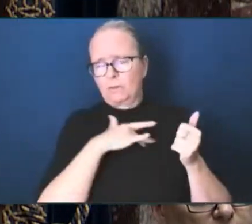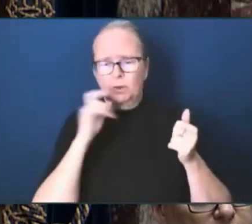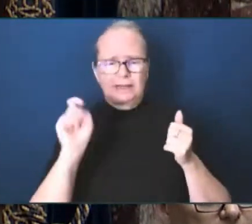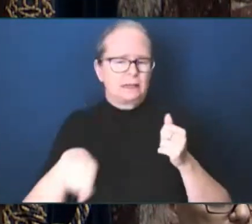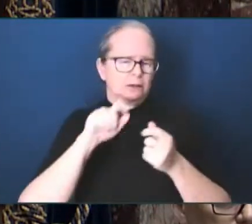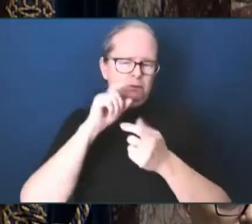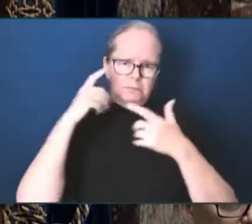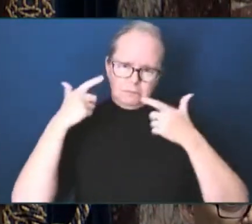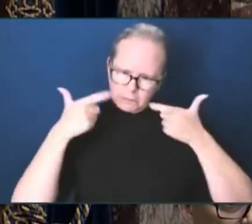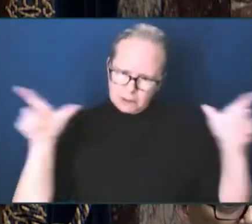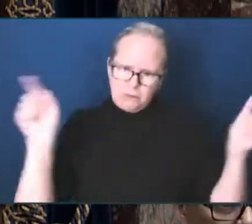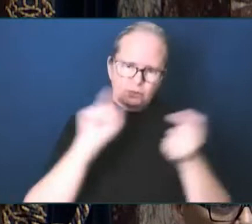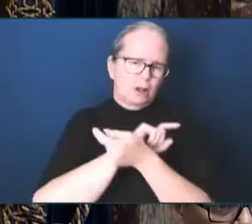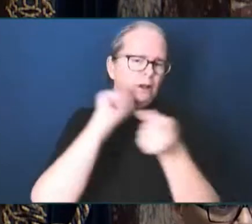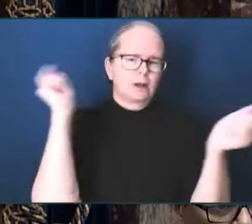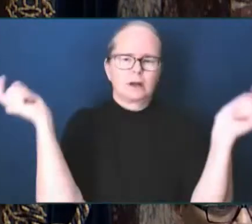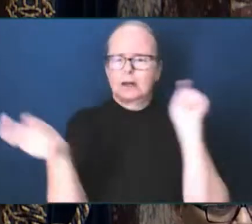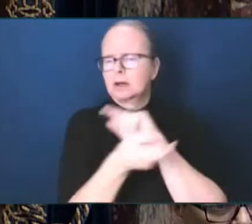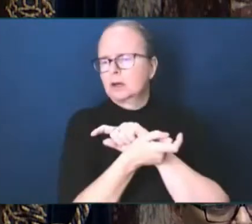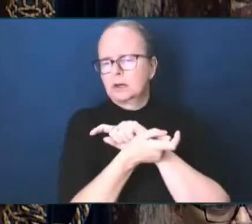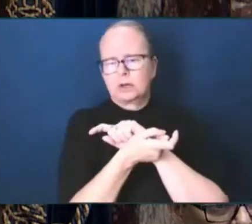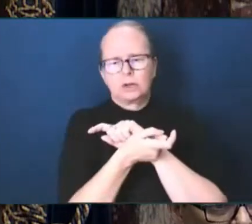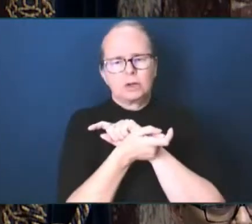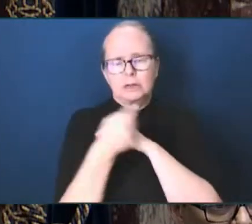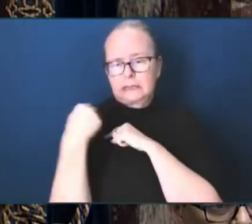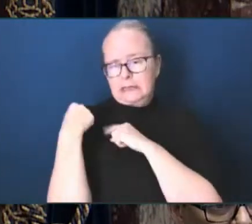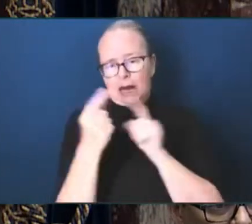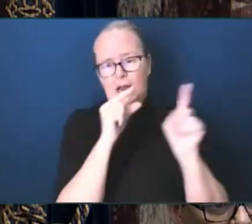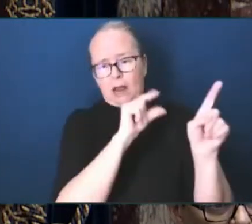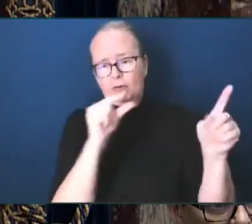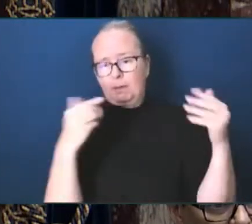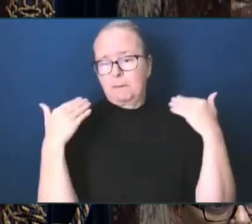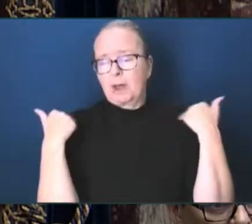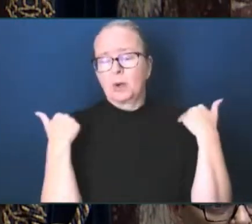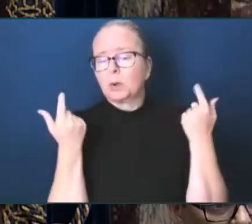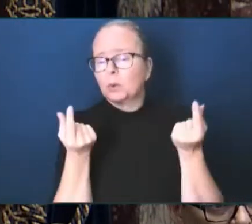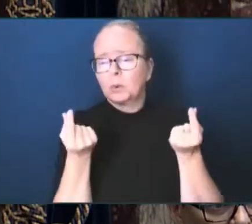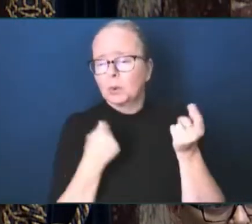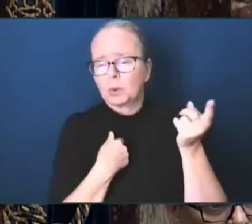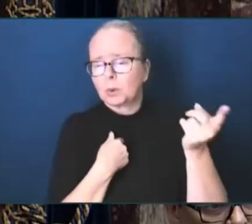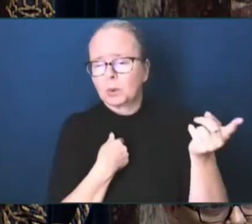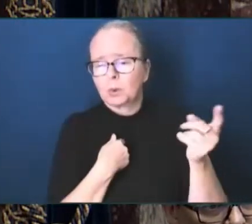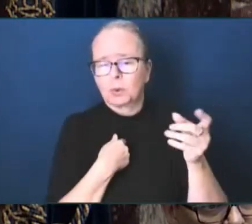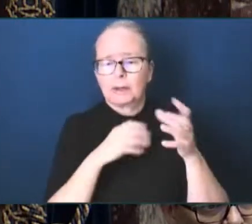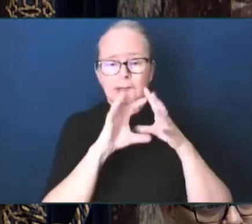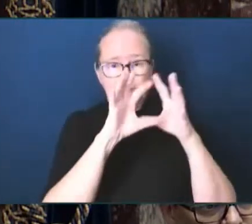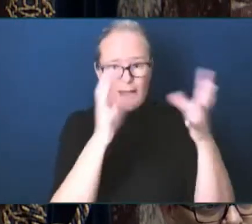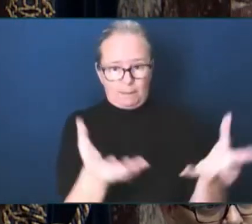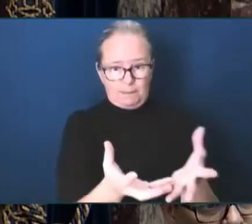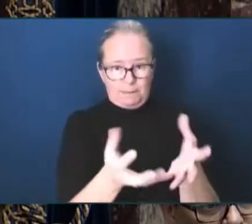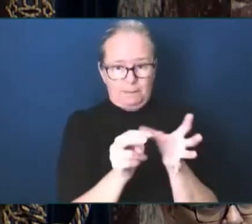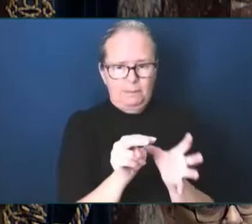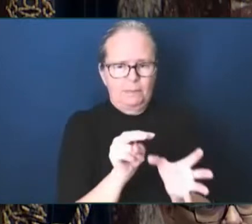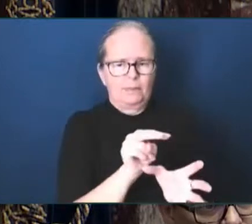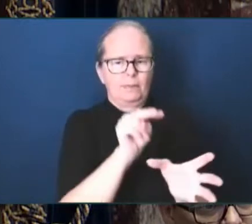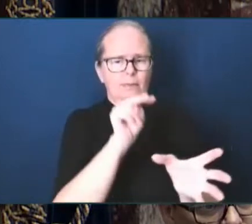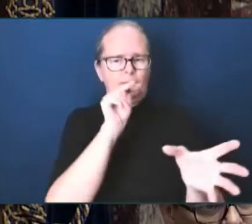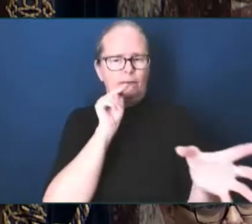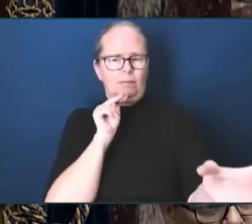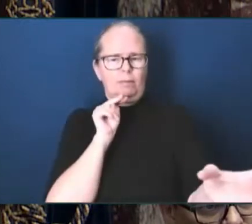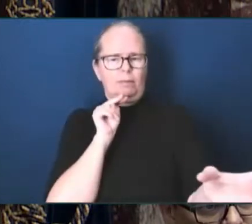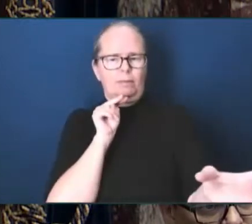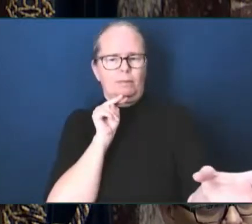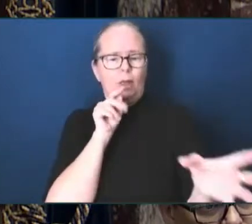seen this government and this minister do is invest in a system that's clearly broken. It's a Band-Aid solution. It's